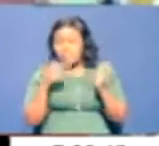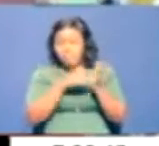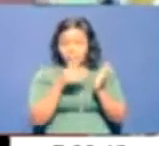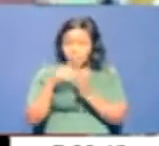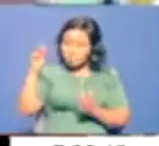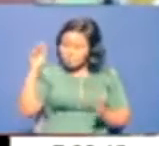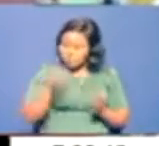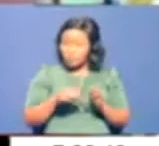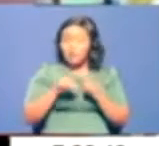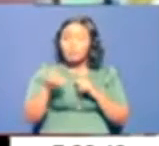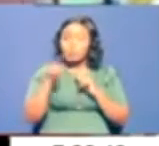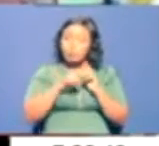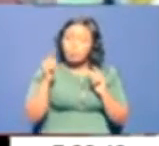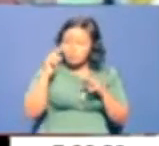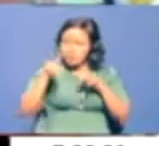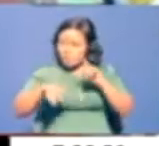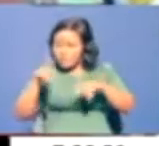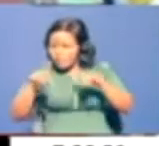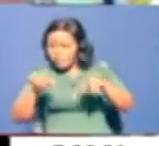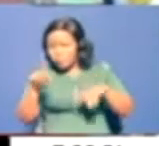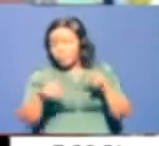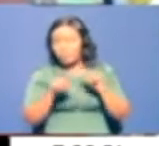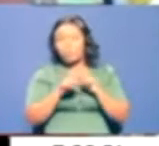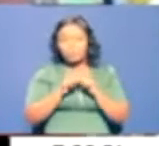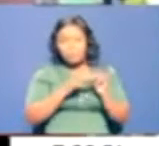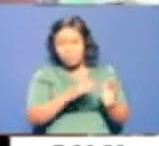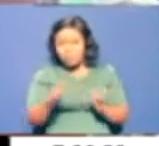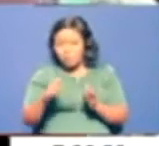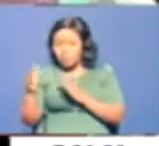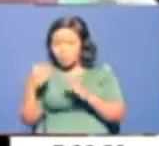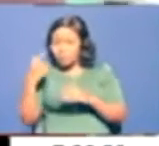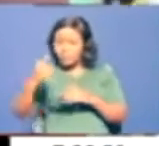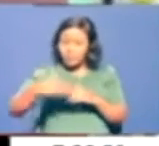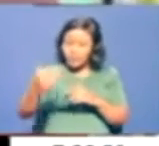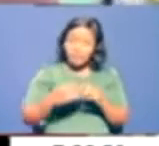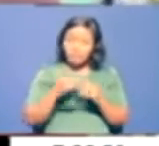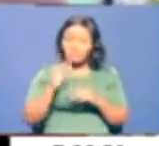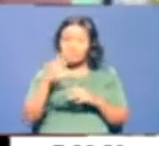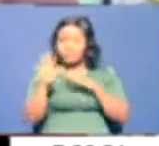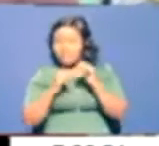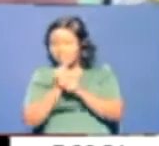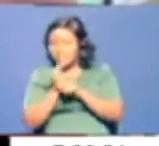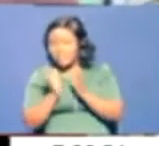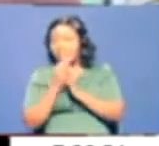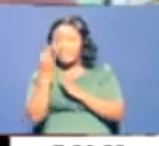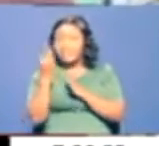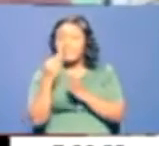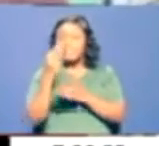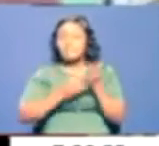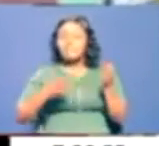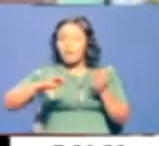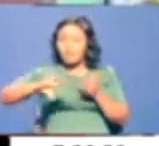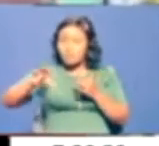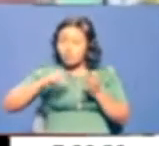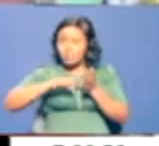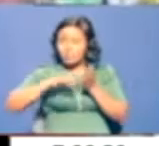out as we go. We do our evaluations every 5 years, every 3 years we do evaluations. We drop some counties that have taken up. And